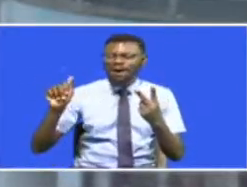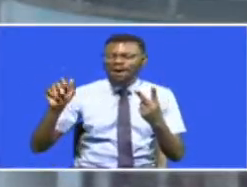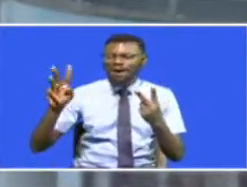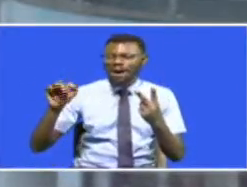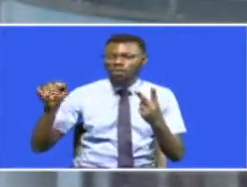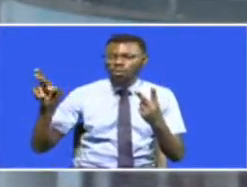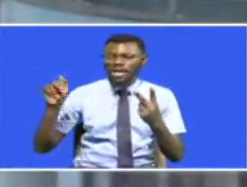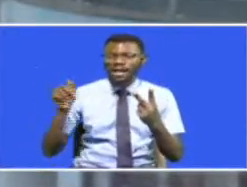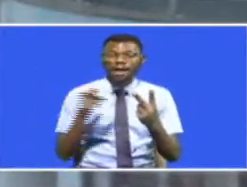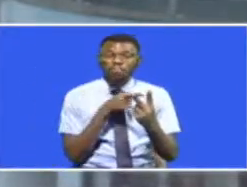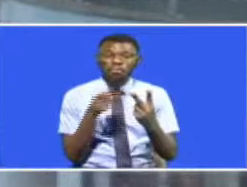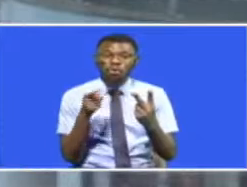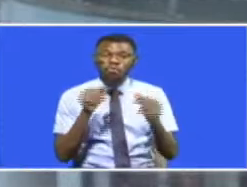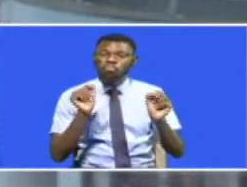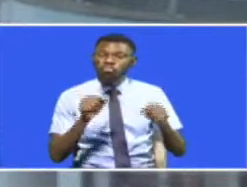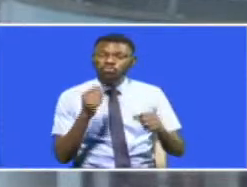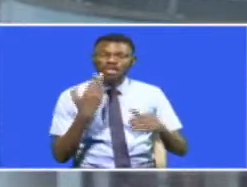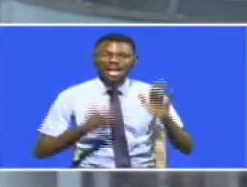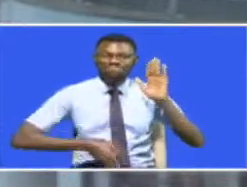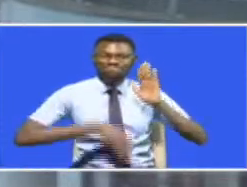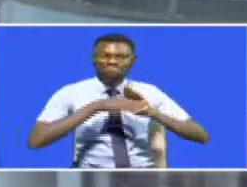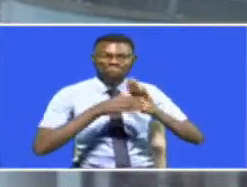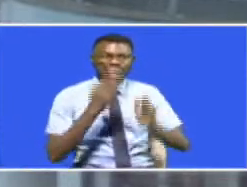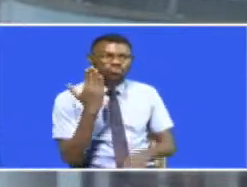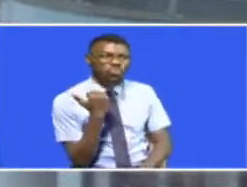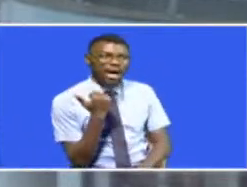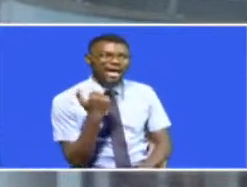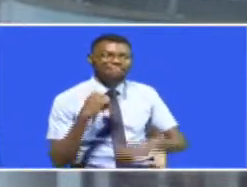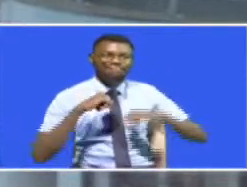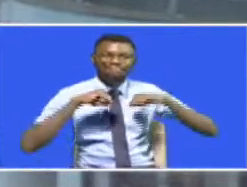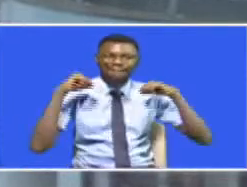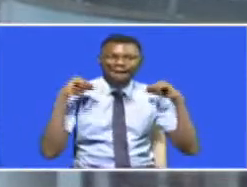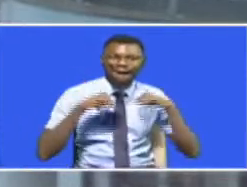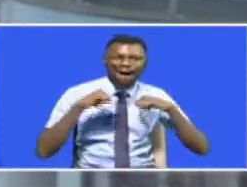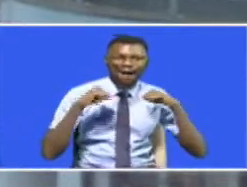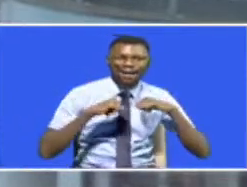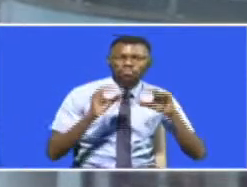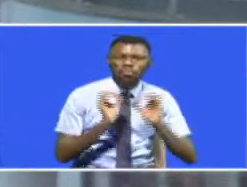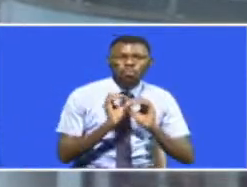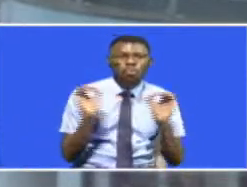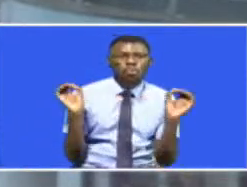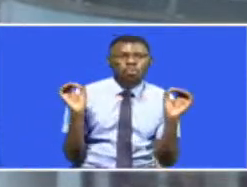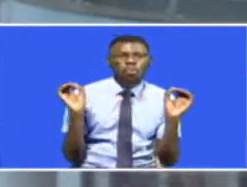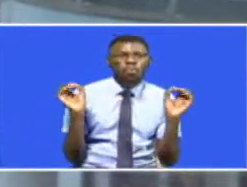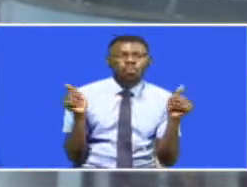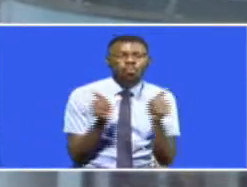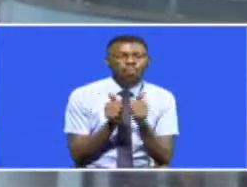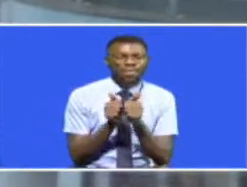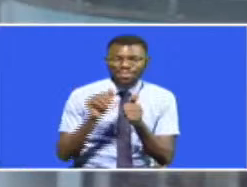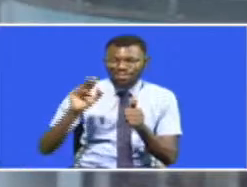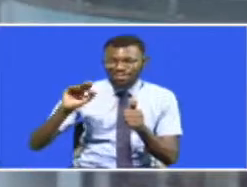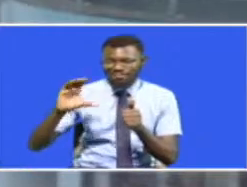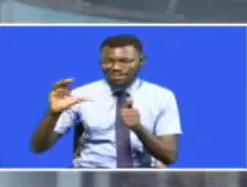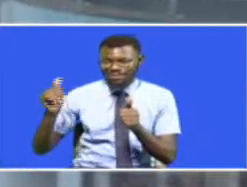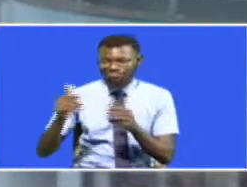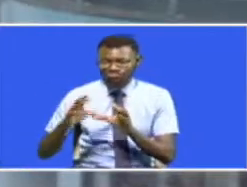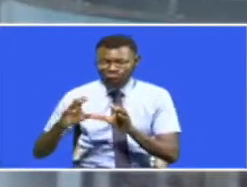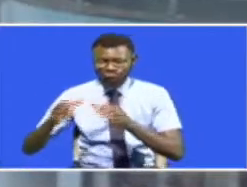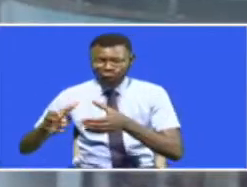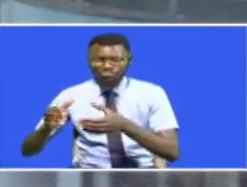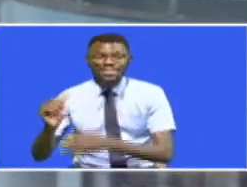at a potential ouster from office following bad blood between them and members of their respective county assemblies.